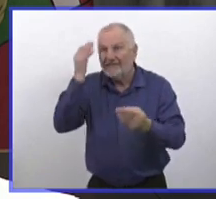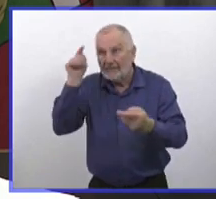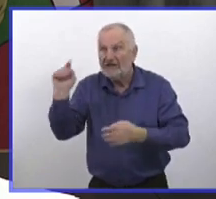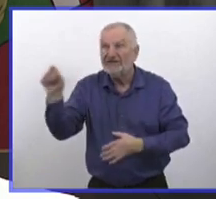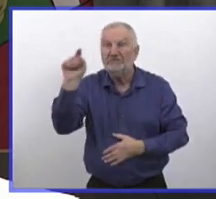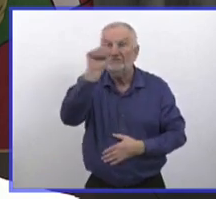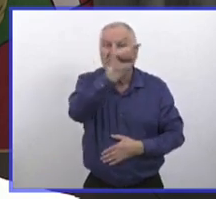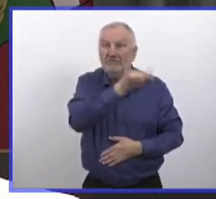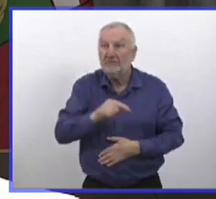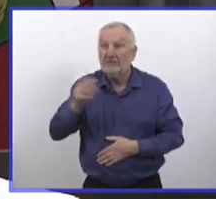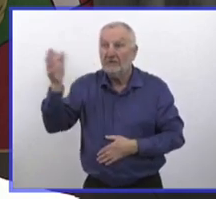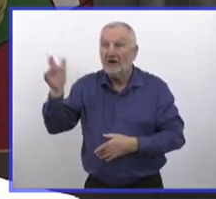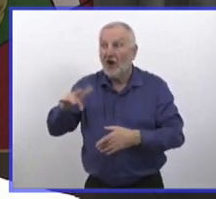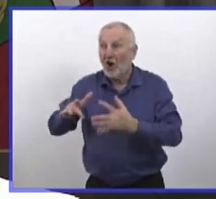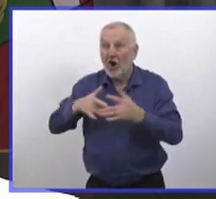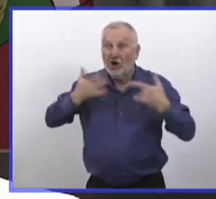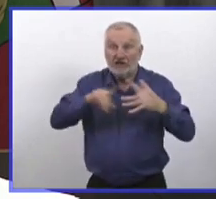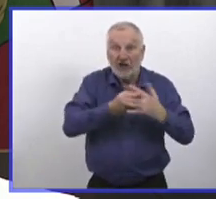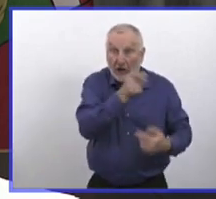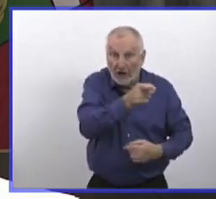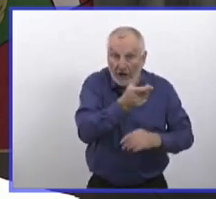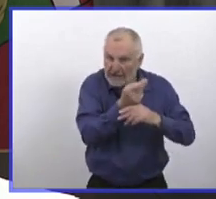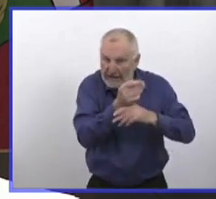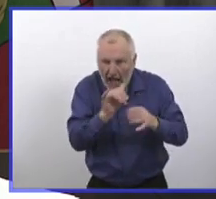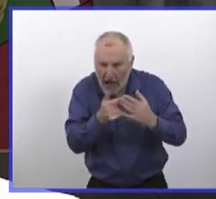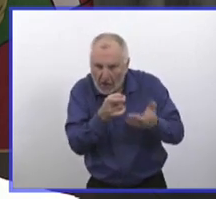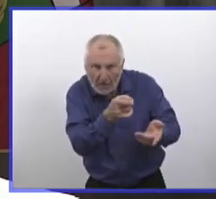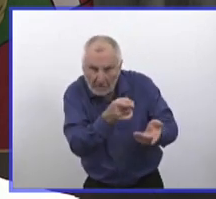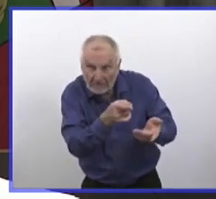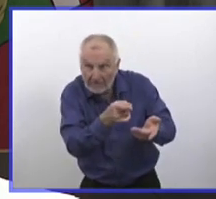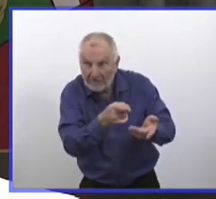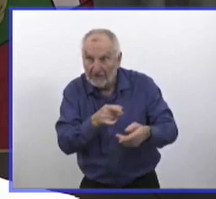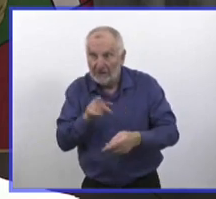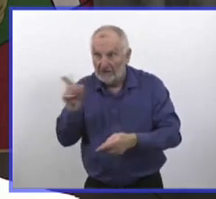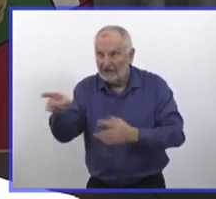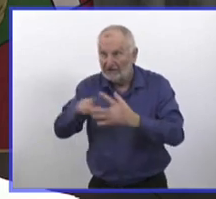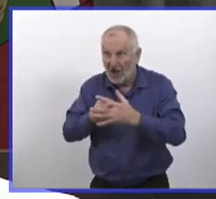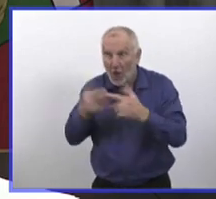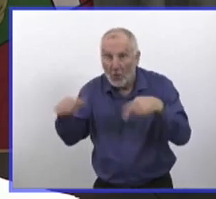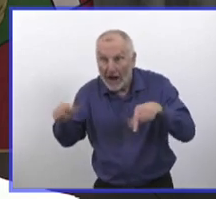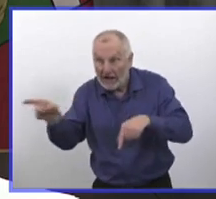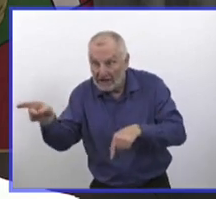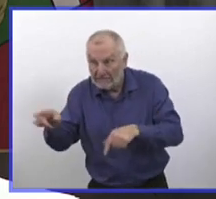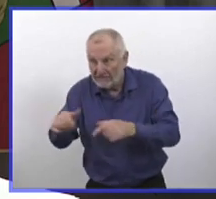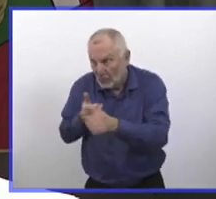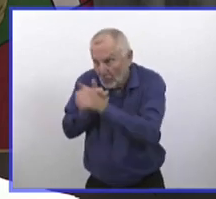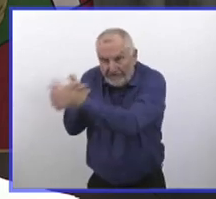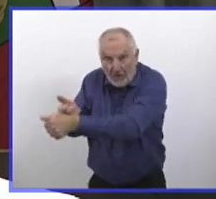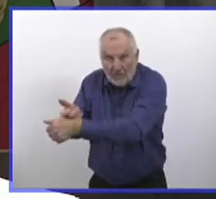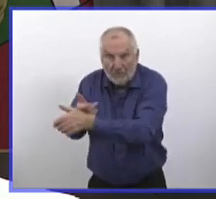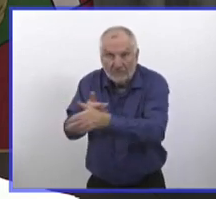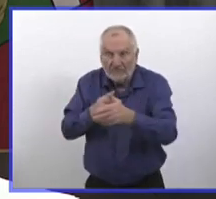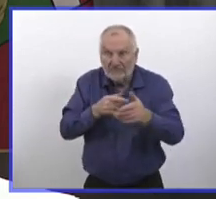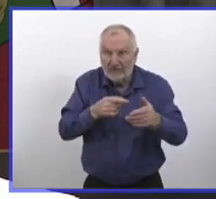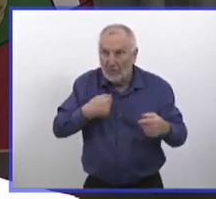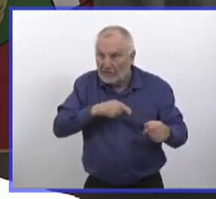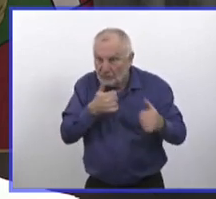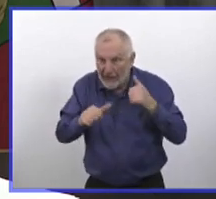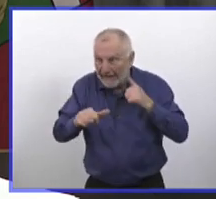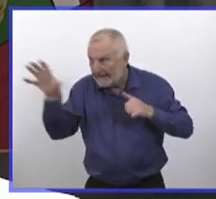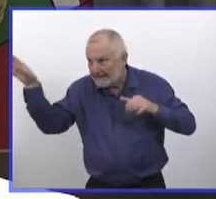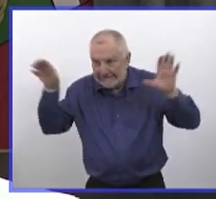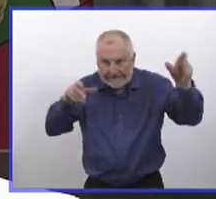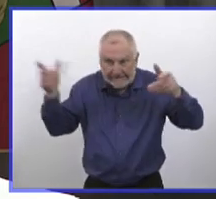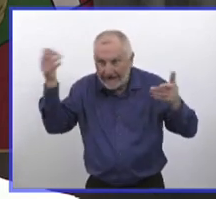do. And so we're using as much information as we possibly can to make the best decisions we